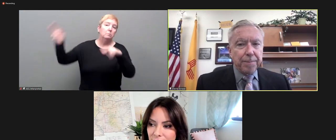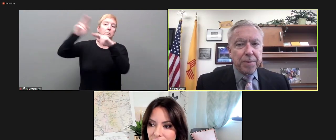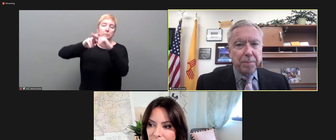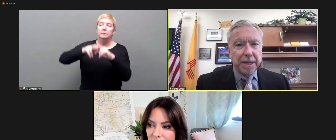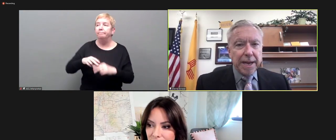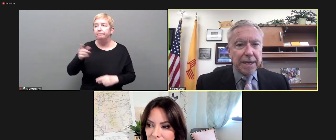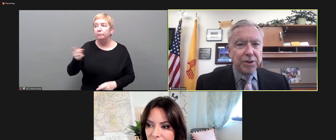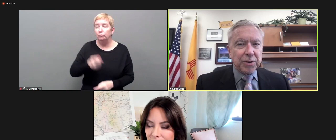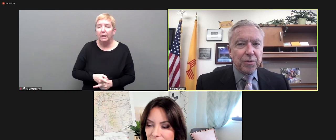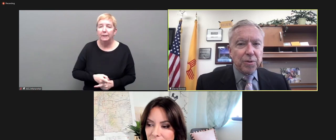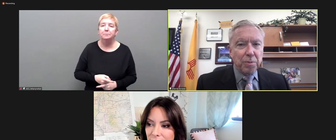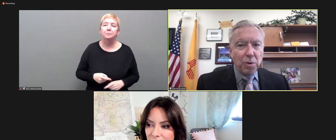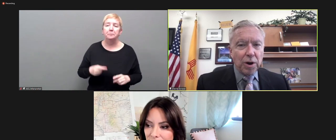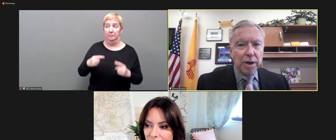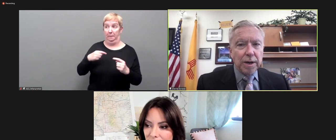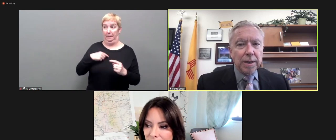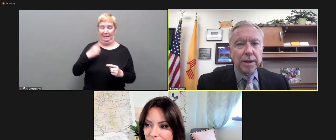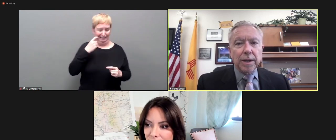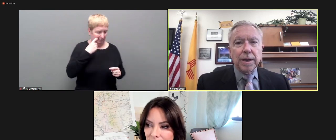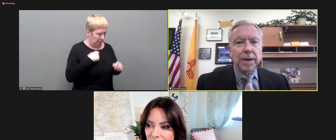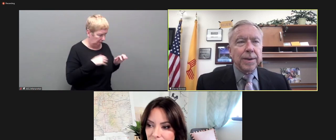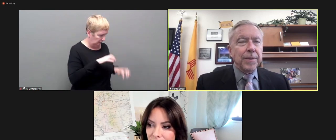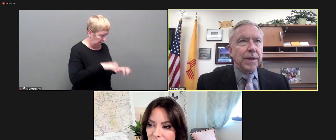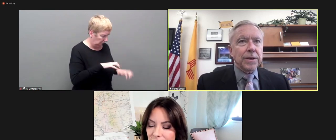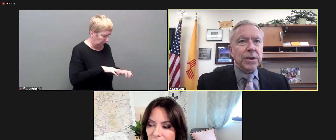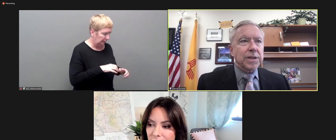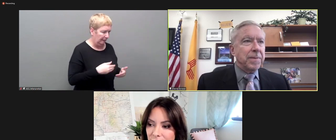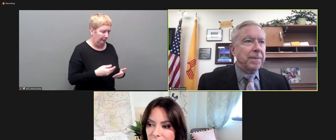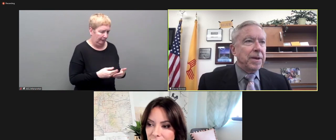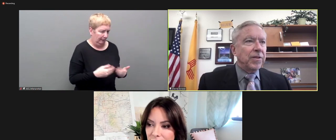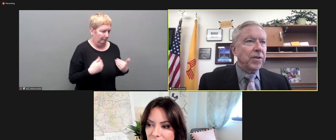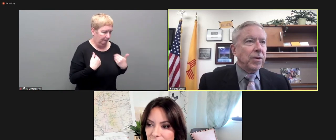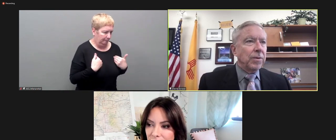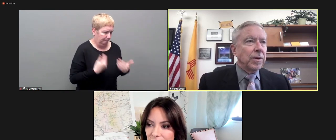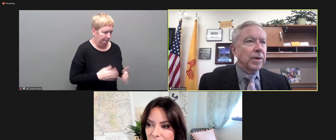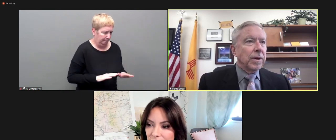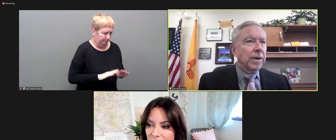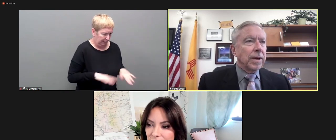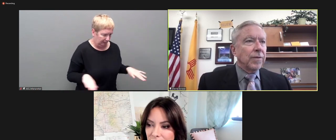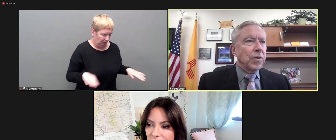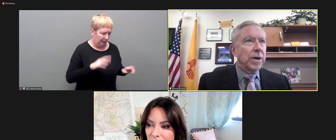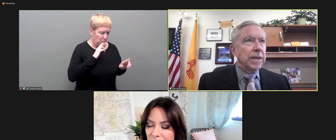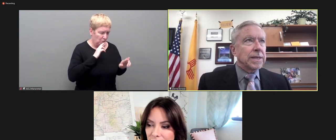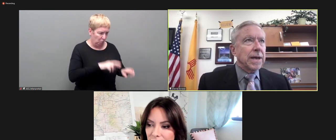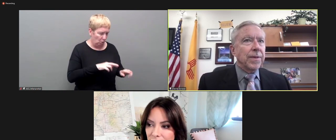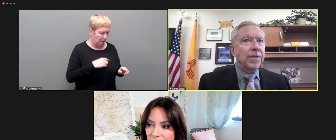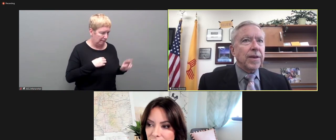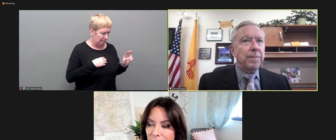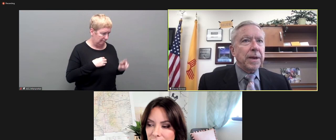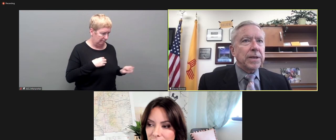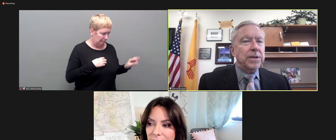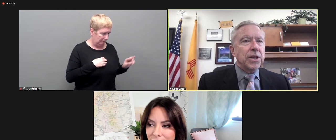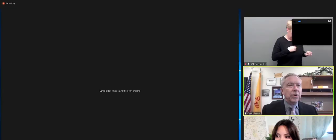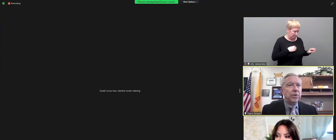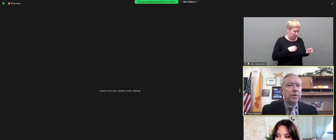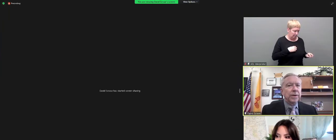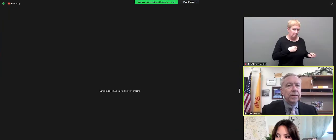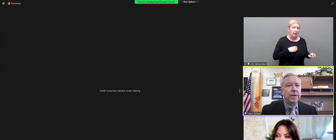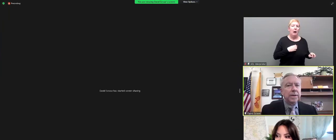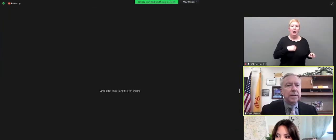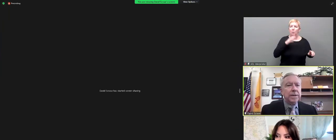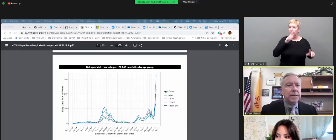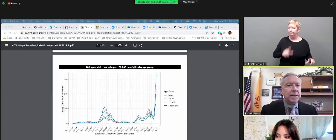opened up the pediatric report and just maybe so everyone is on the same page as